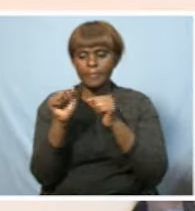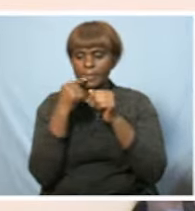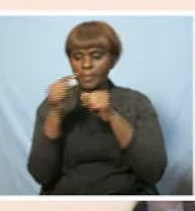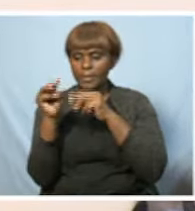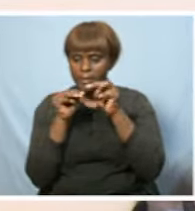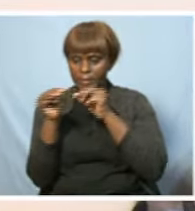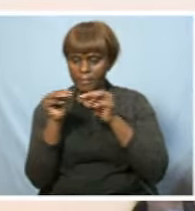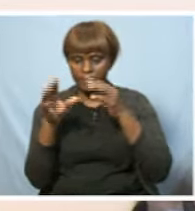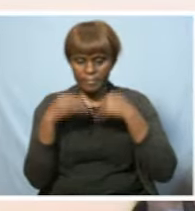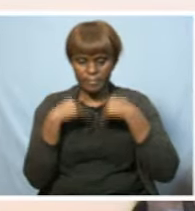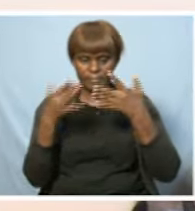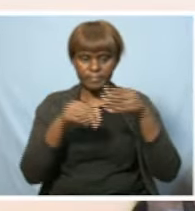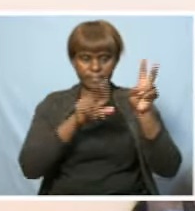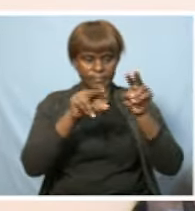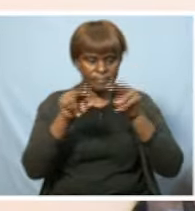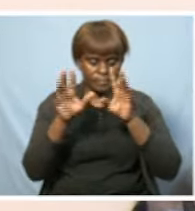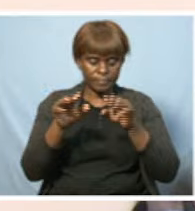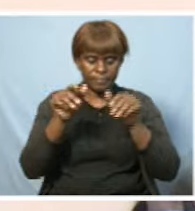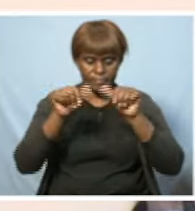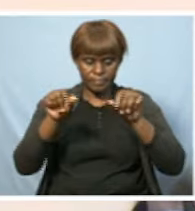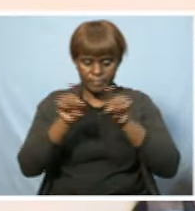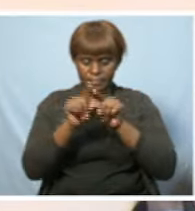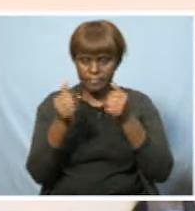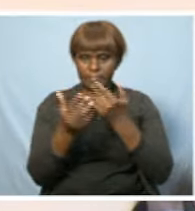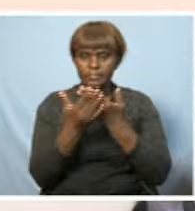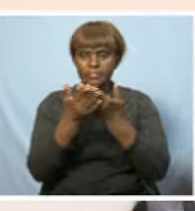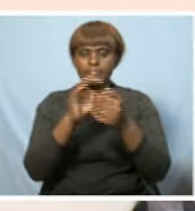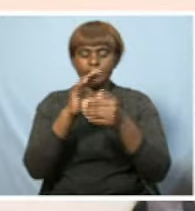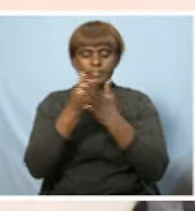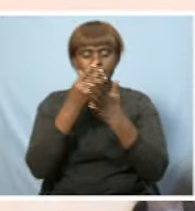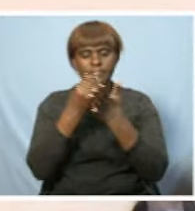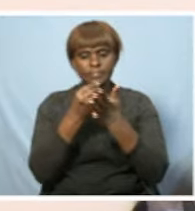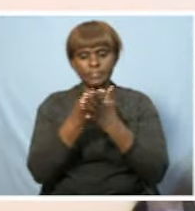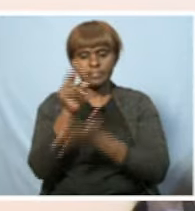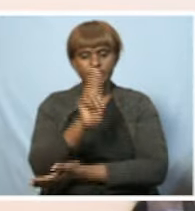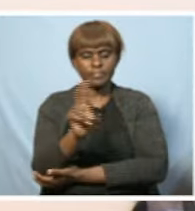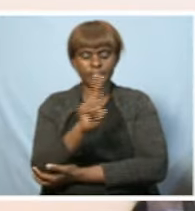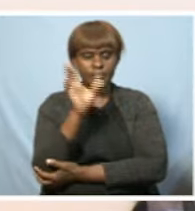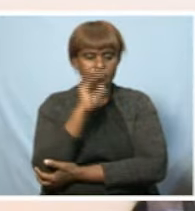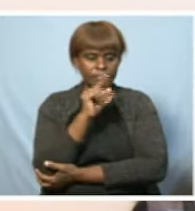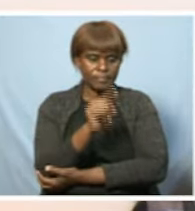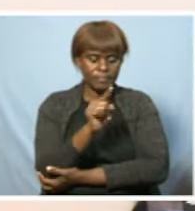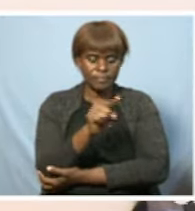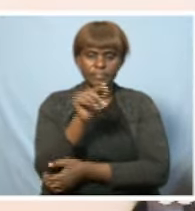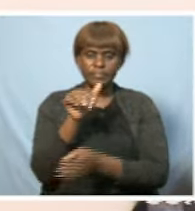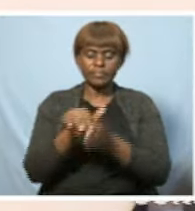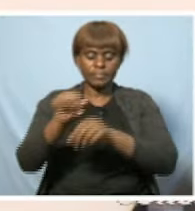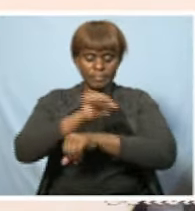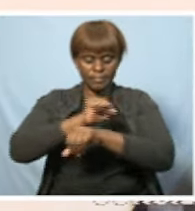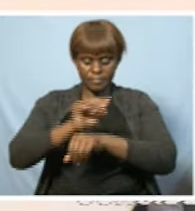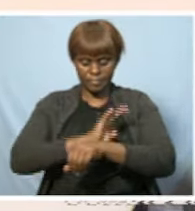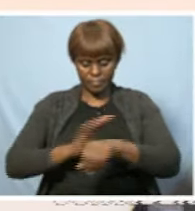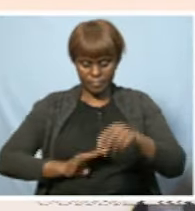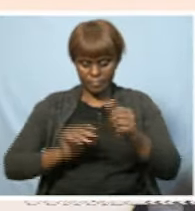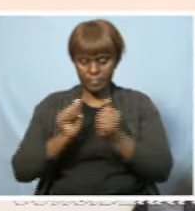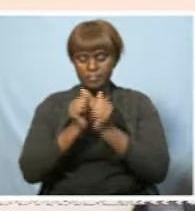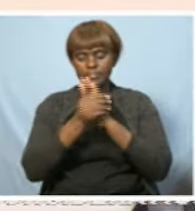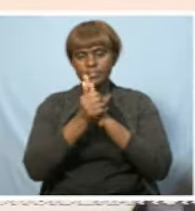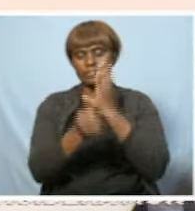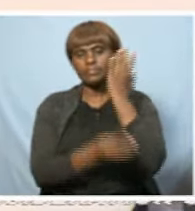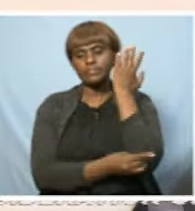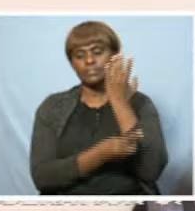acknowledges the observation of the auditor and wishes to submit that all available funds were spent on secondary boarding and skills